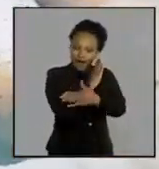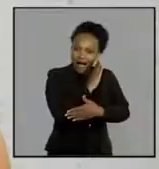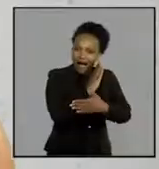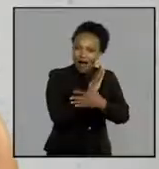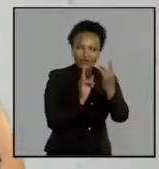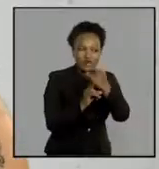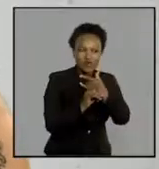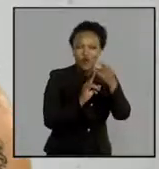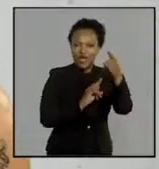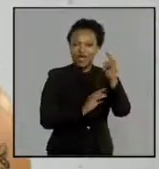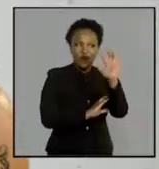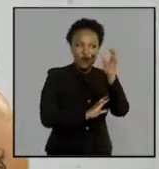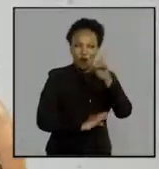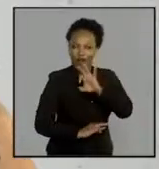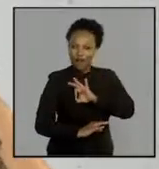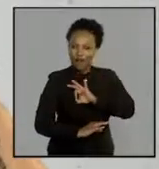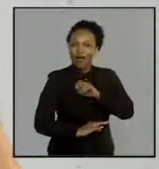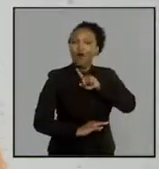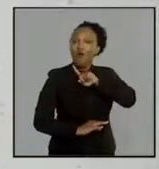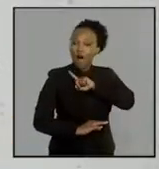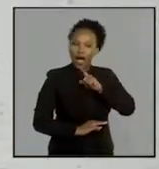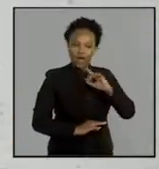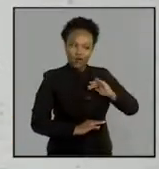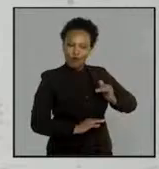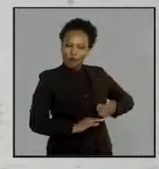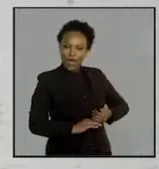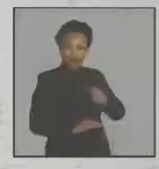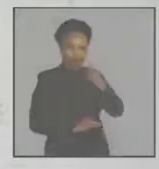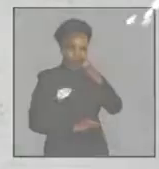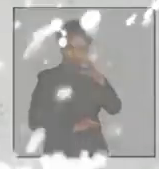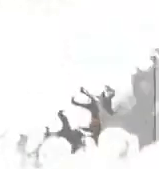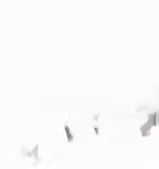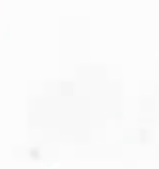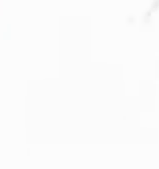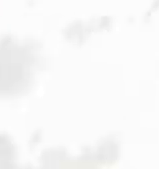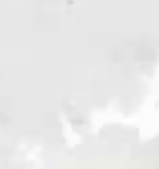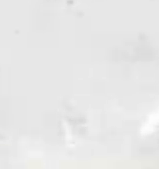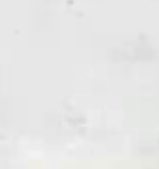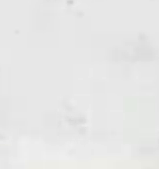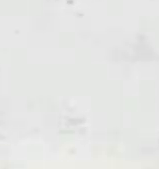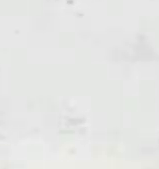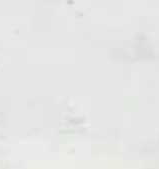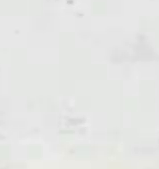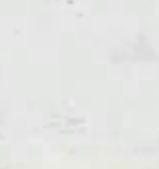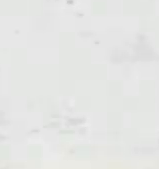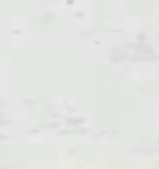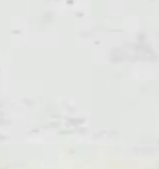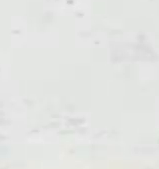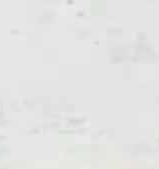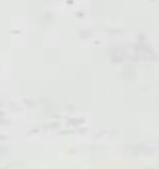gold, inspired by the spirit of Umama Charlotte Mannya Maxeke.